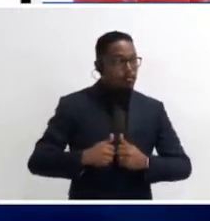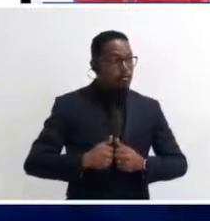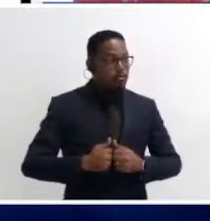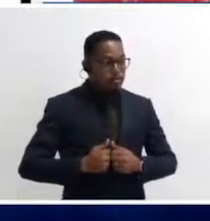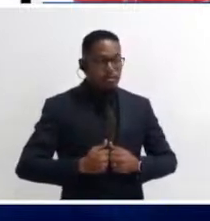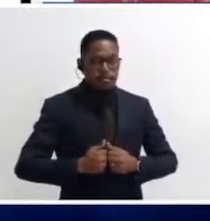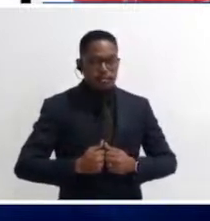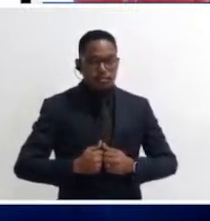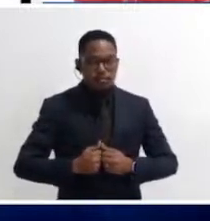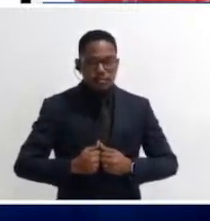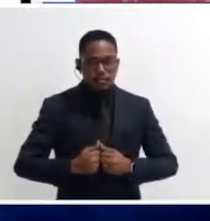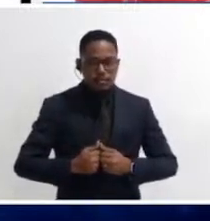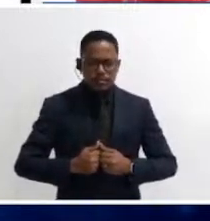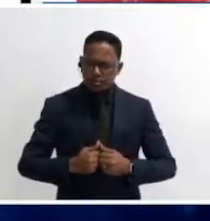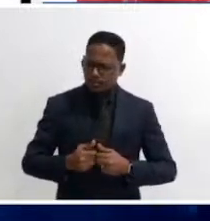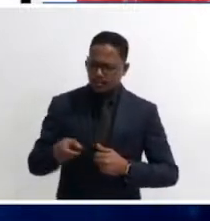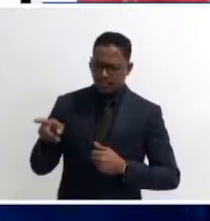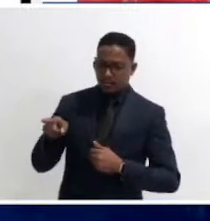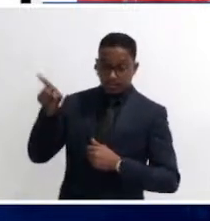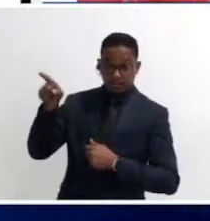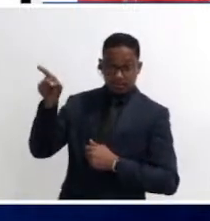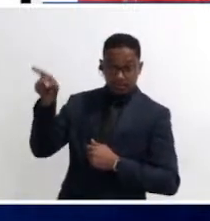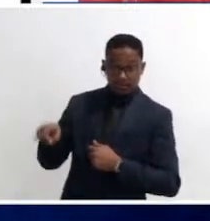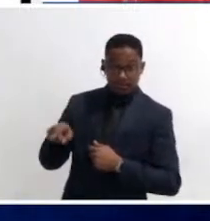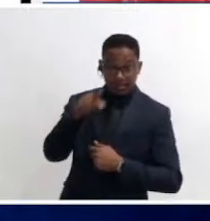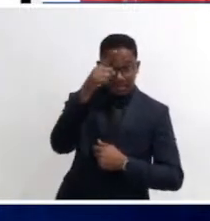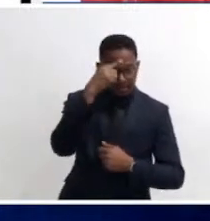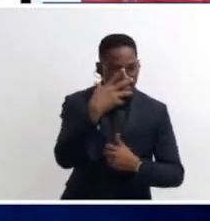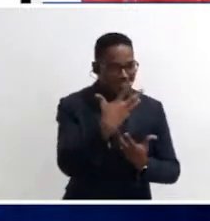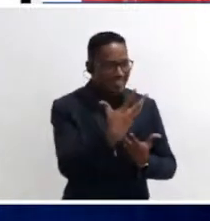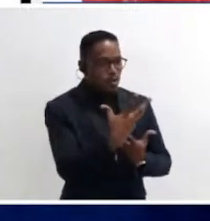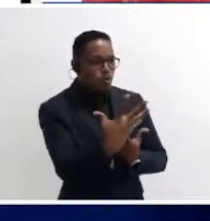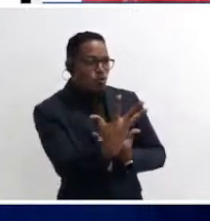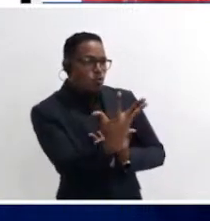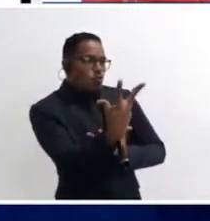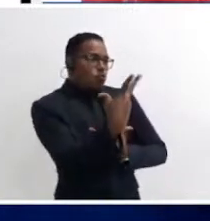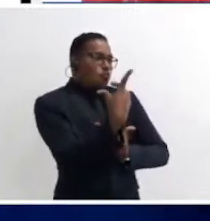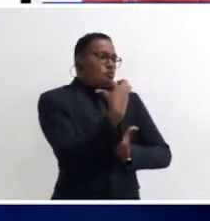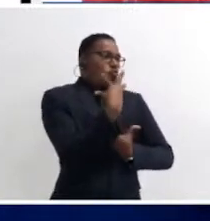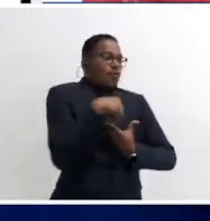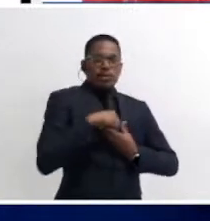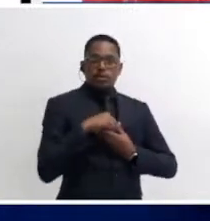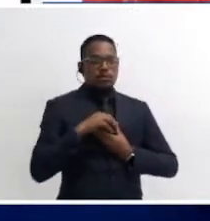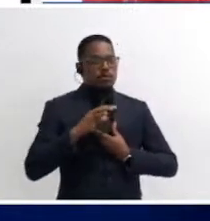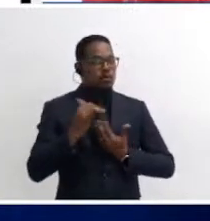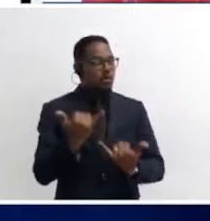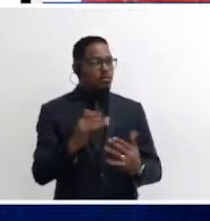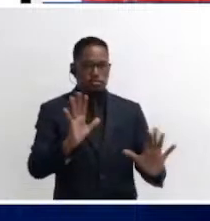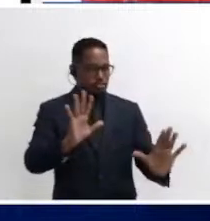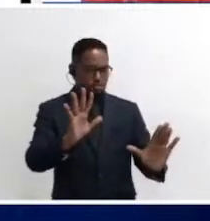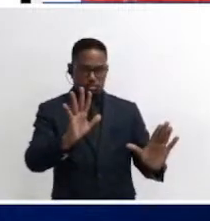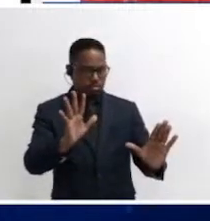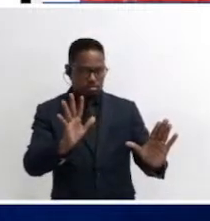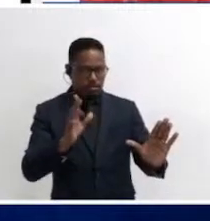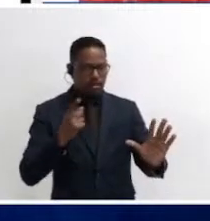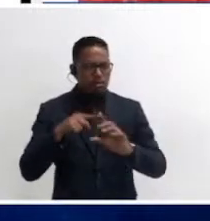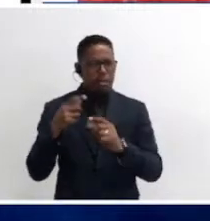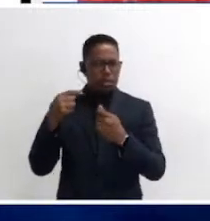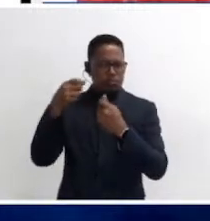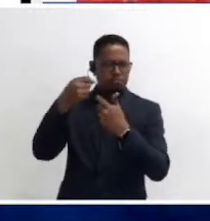This is not for you to absorb right now, obviously, but as with any industry, there's